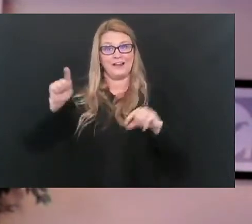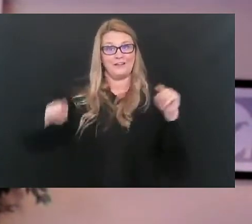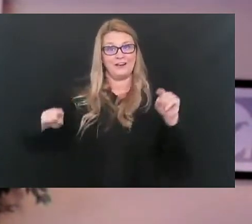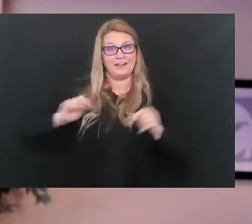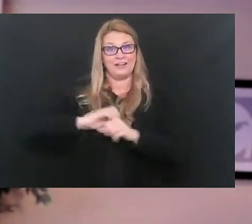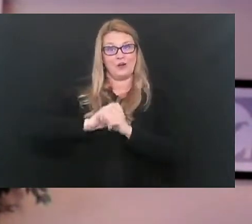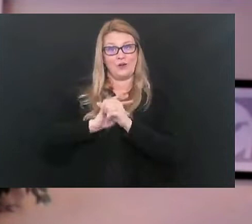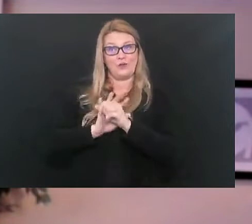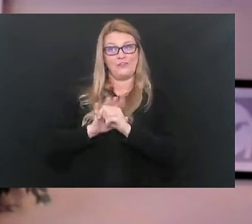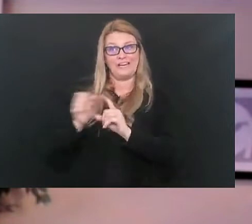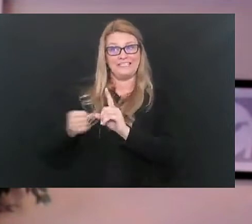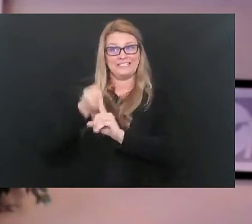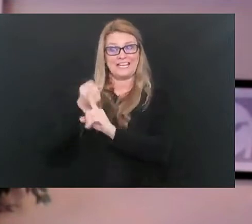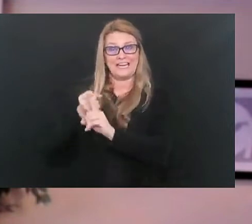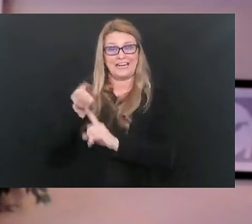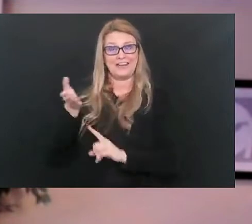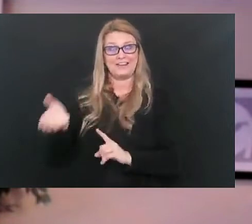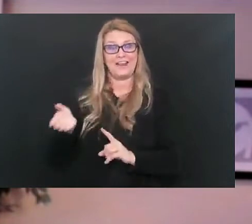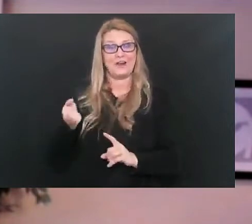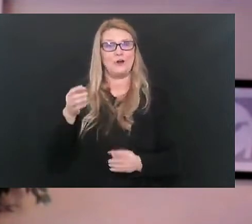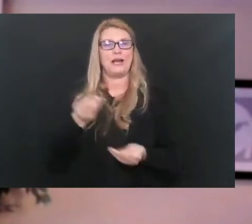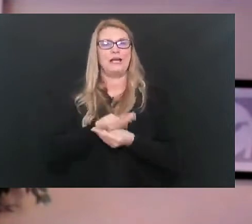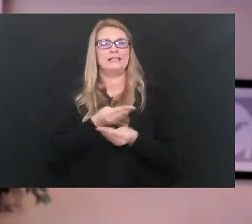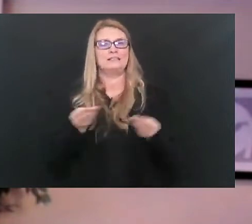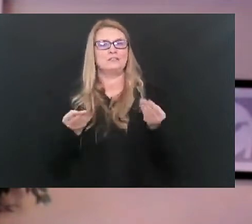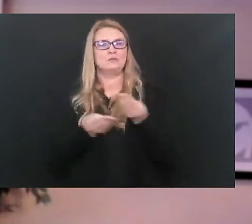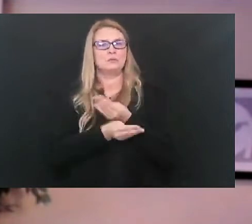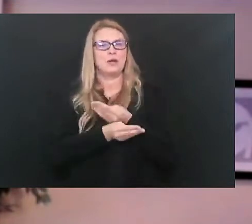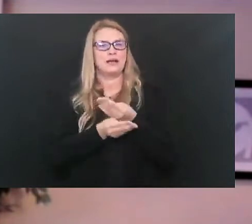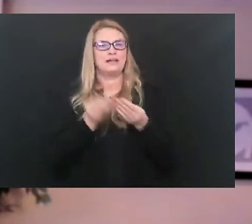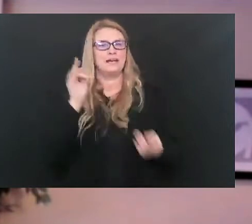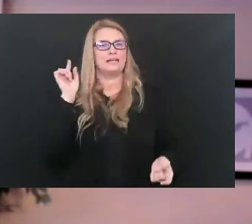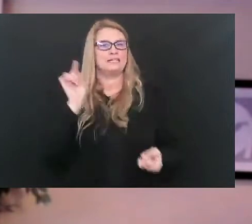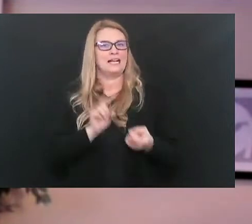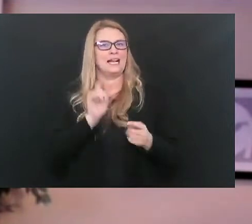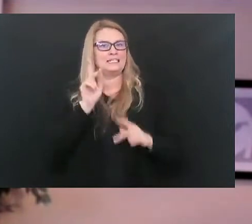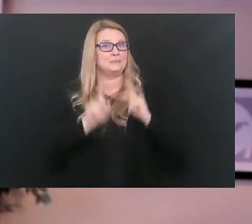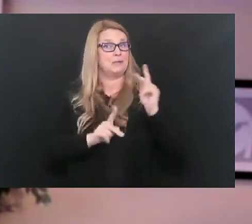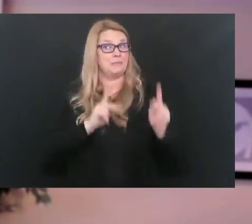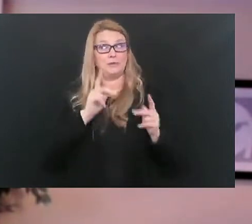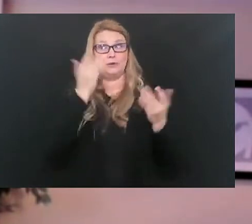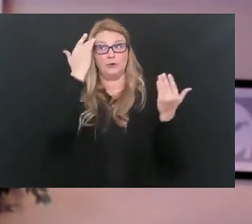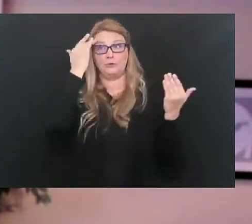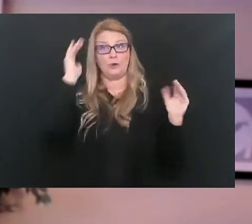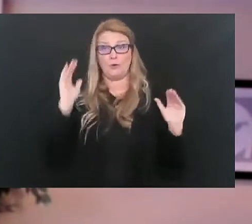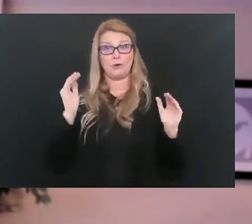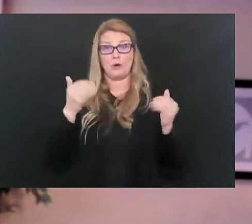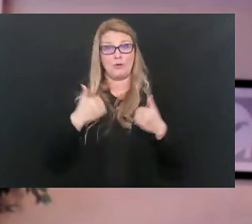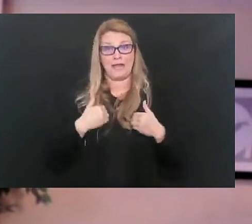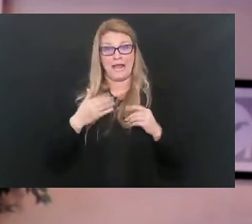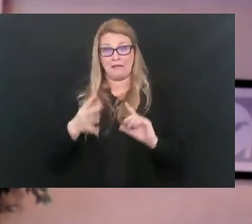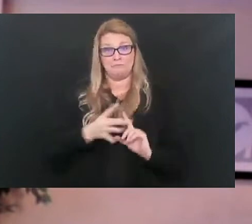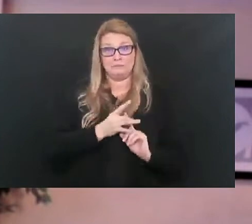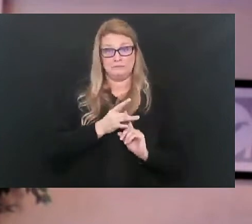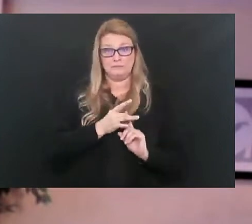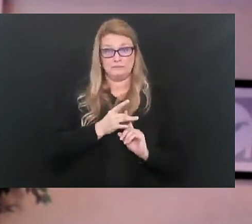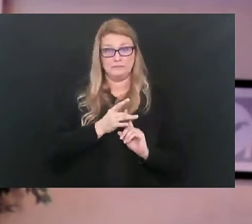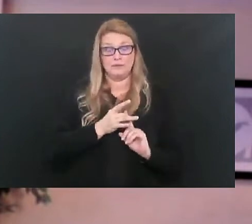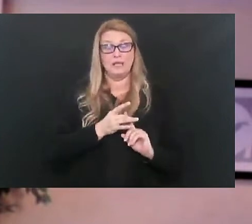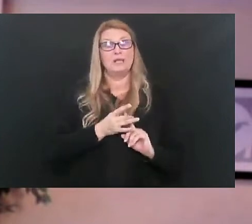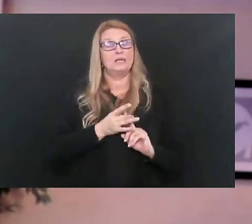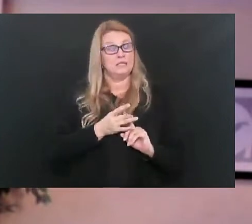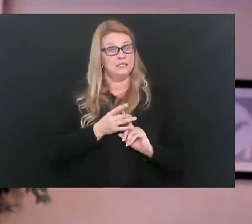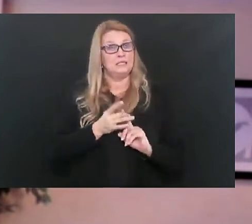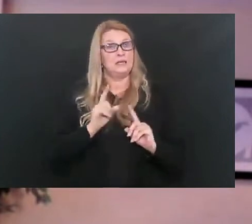to be spread from people that are less symptomatic, don't have symptoms. But importantly, we're seeing more